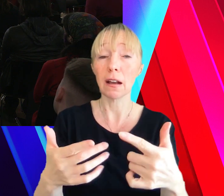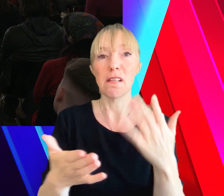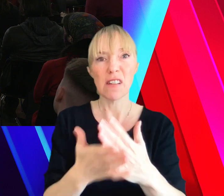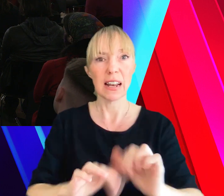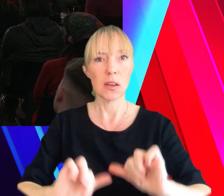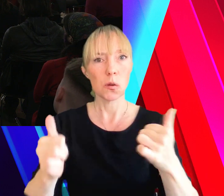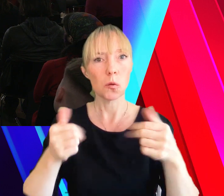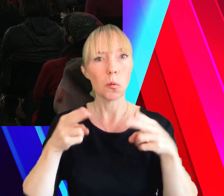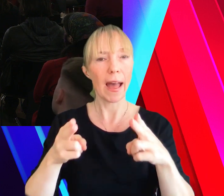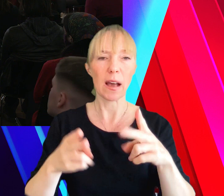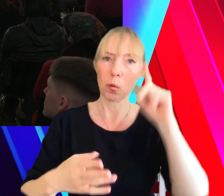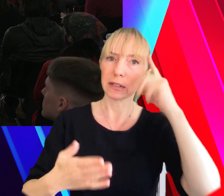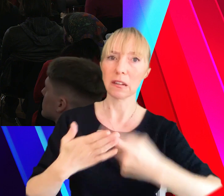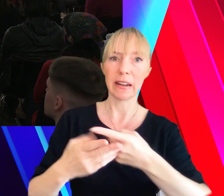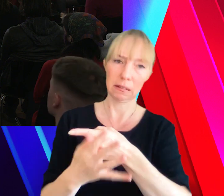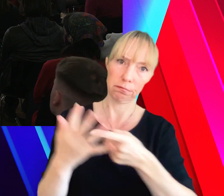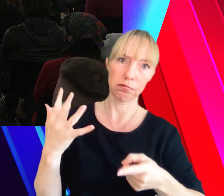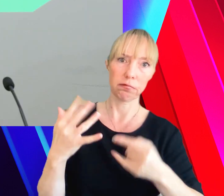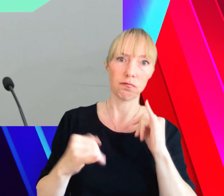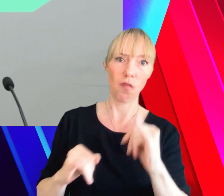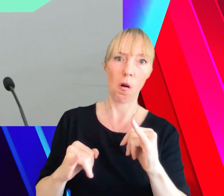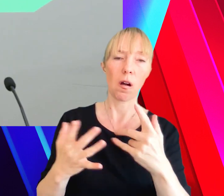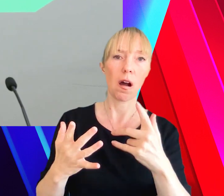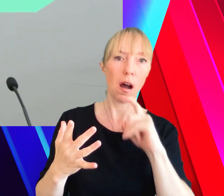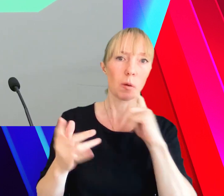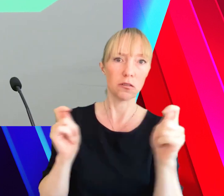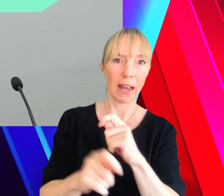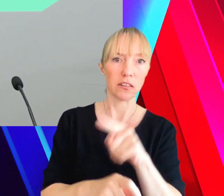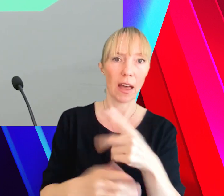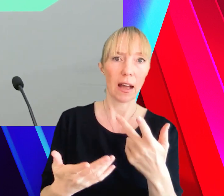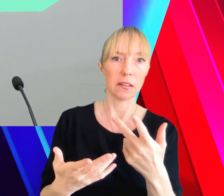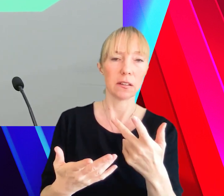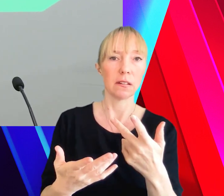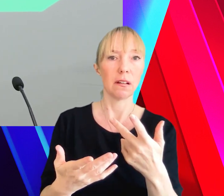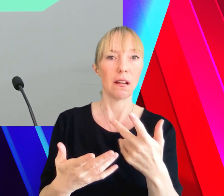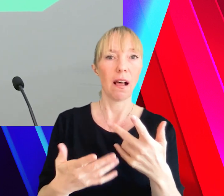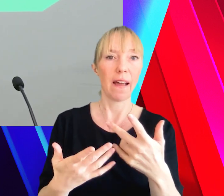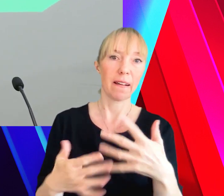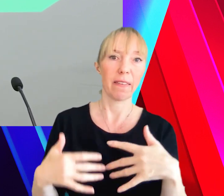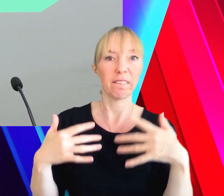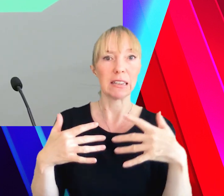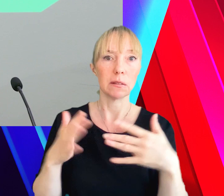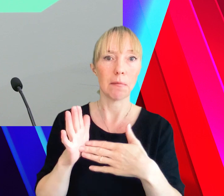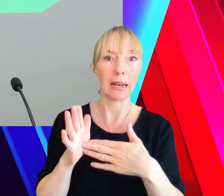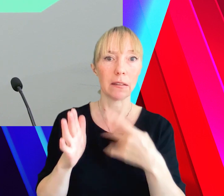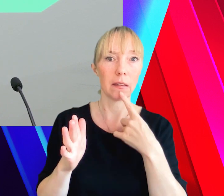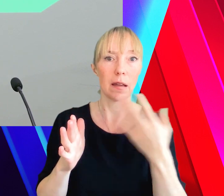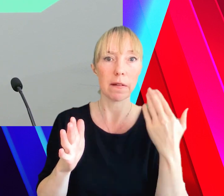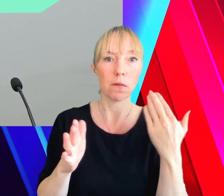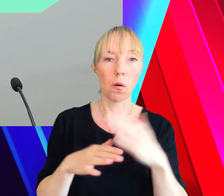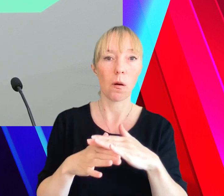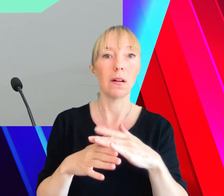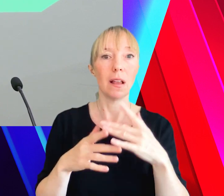problem solving in a way. Like it's a really effective form of like, we've decided that these things are wrong with this film and I'm going to change it. So the Phantom